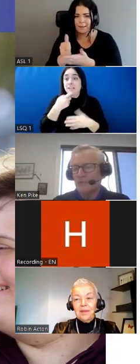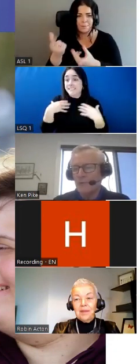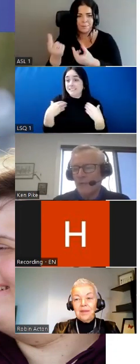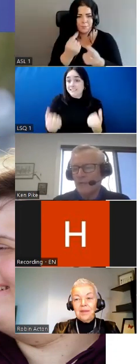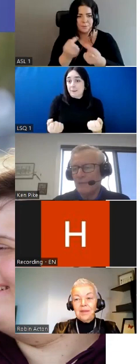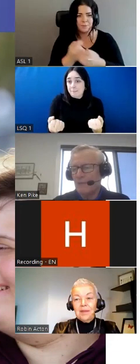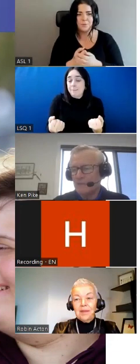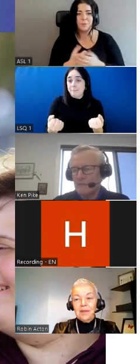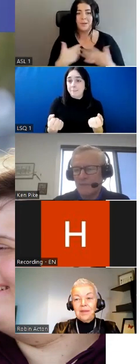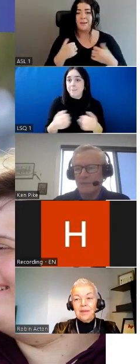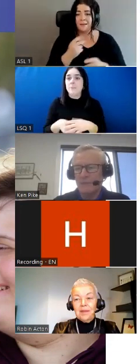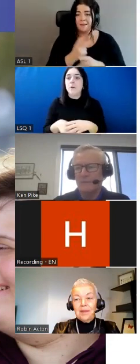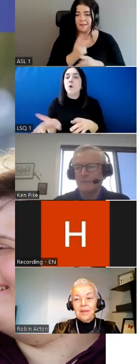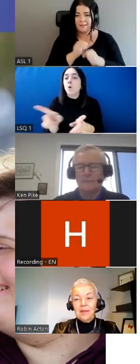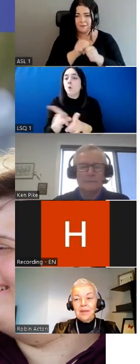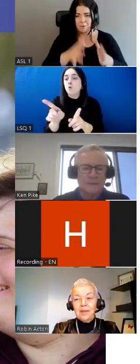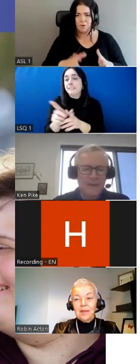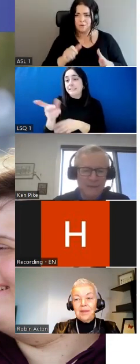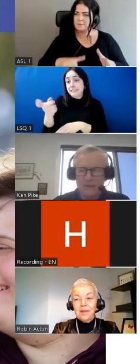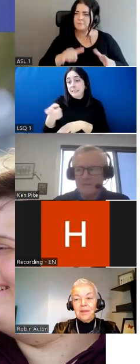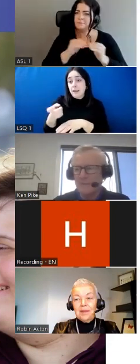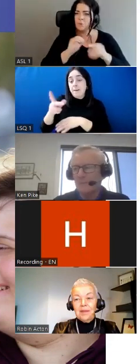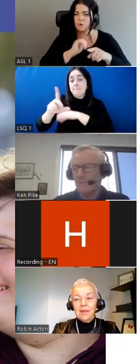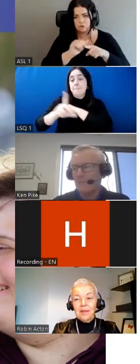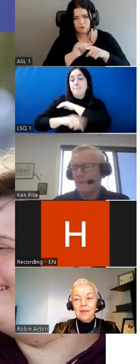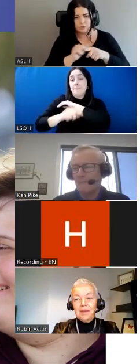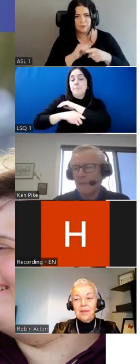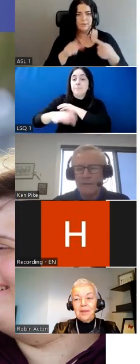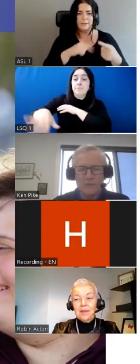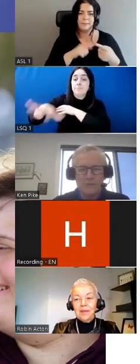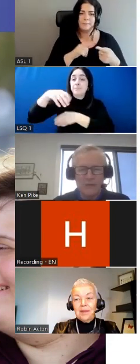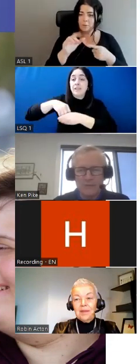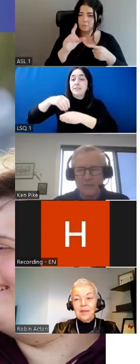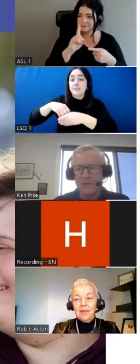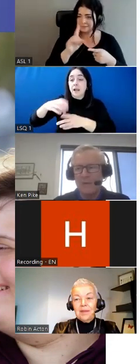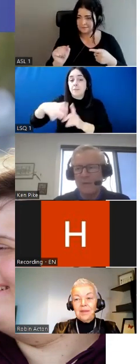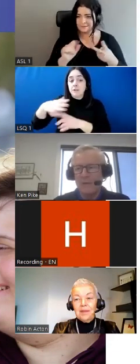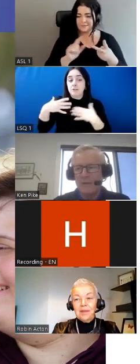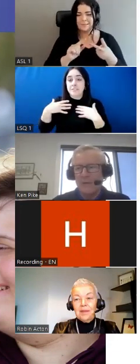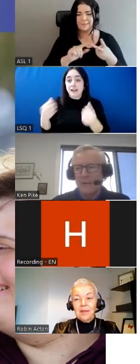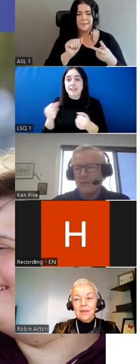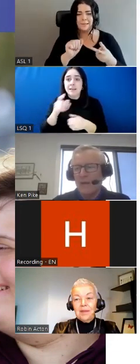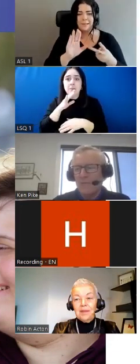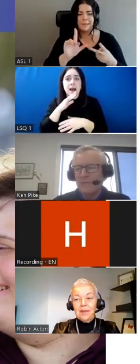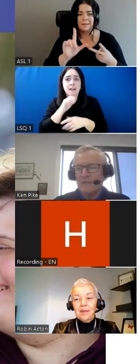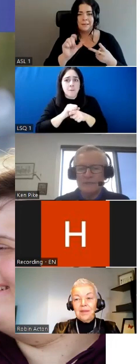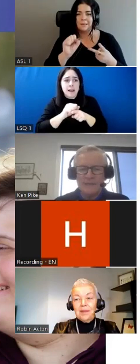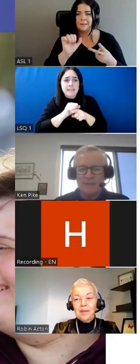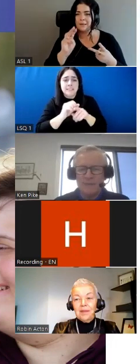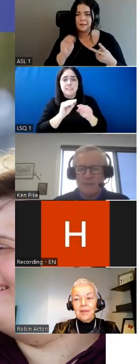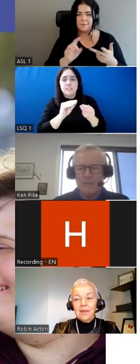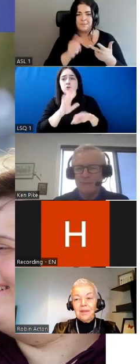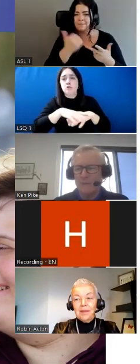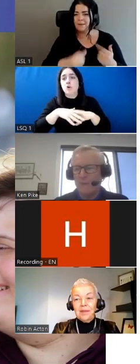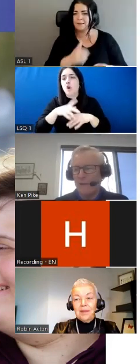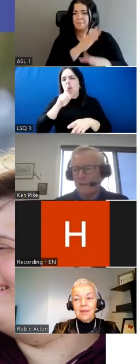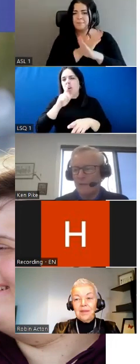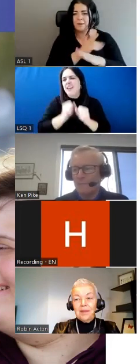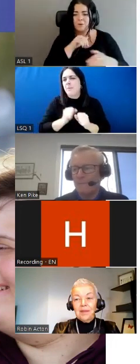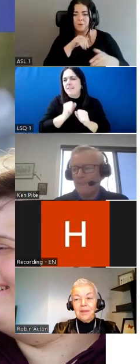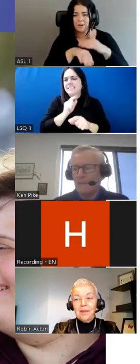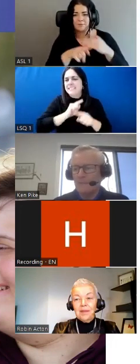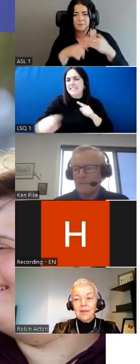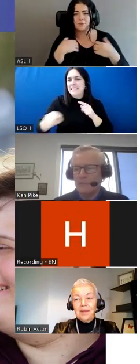workers to take training about disability, ableism, barriers to healthcare, and accommodations that people might